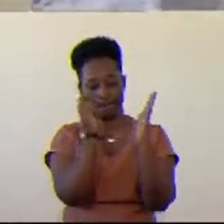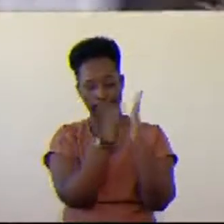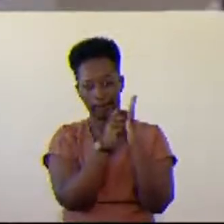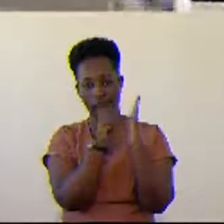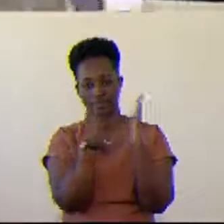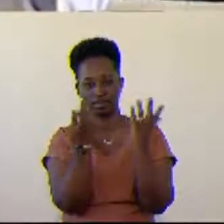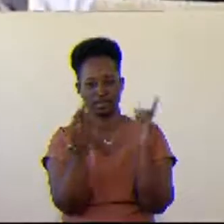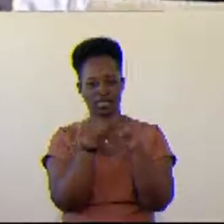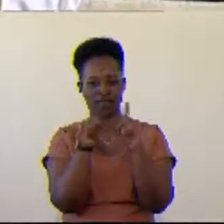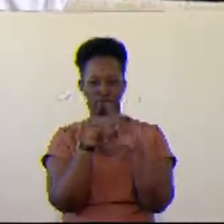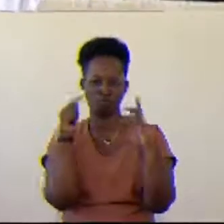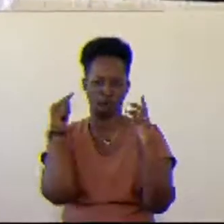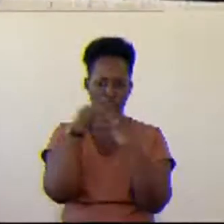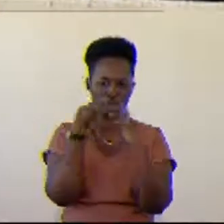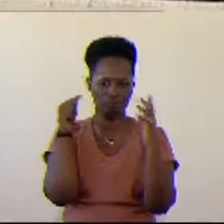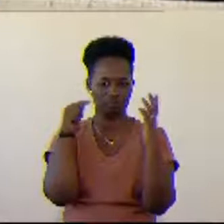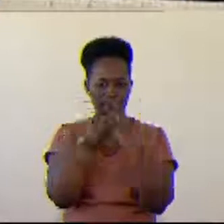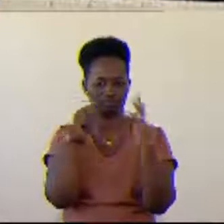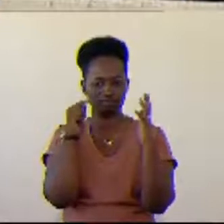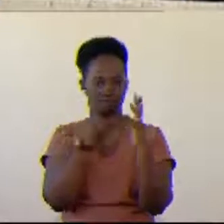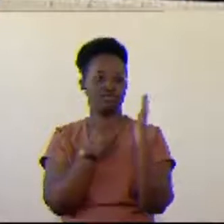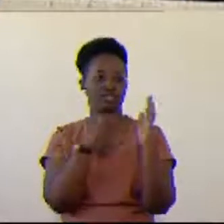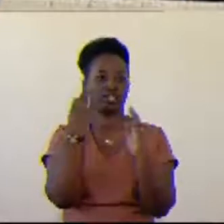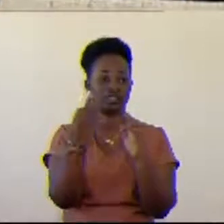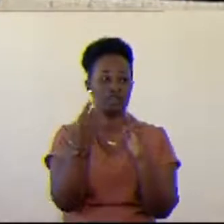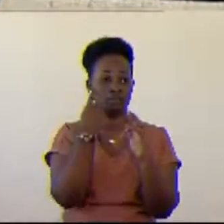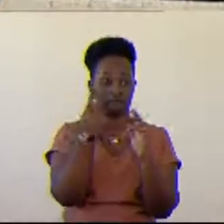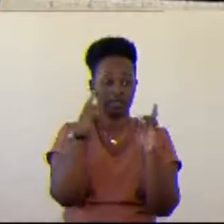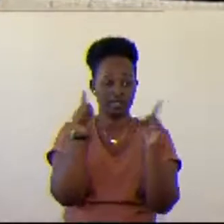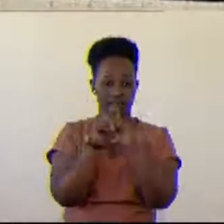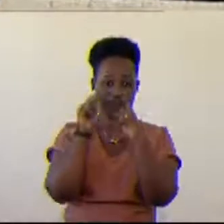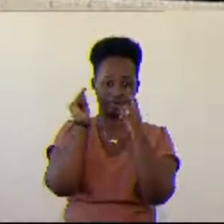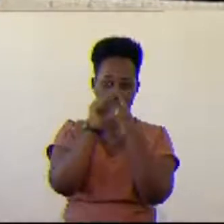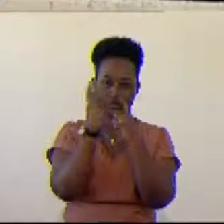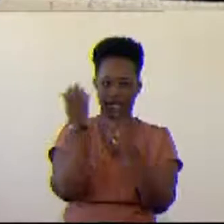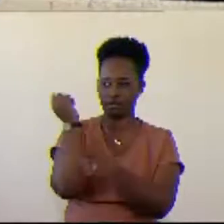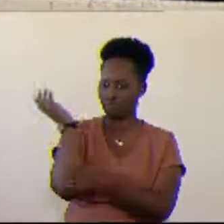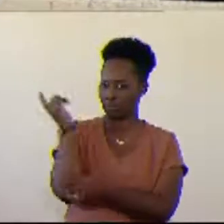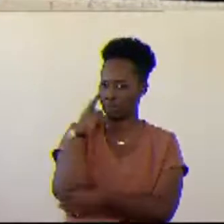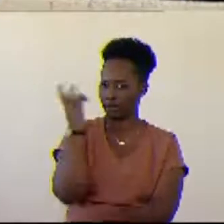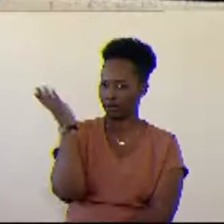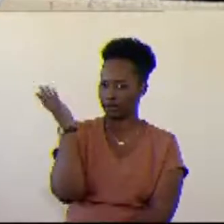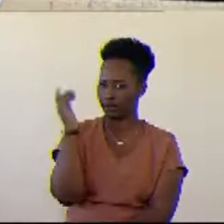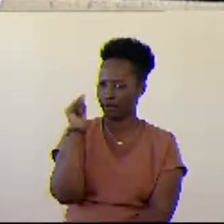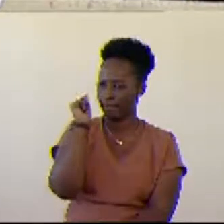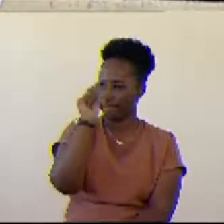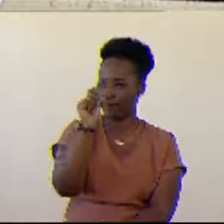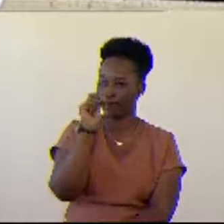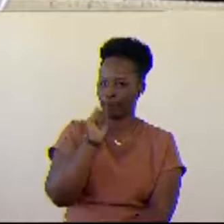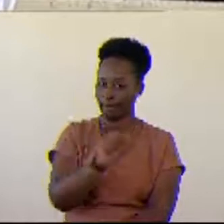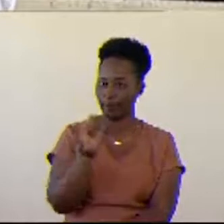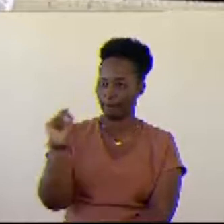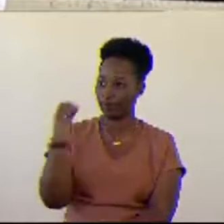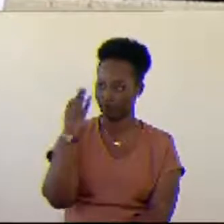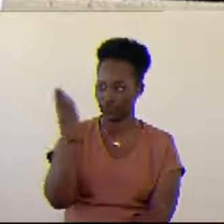will be able to see the 3 holes. Do you see the 3 holes? There's one here, there's one there, and this one. I'm not going to use